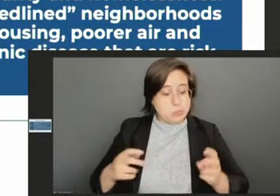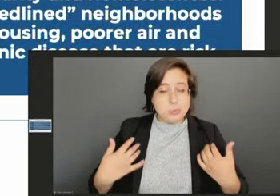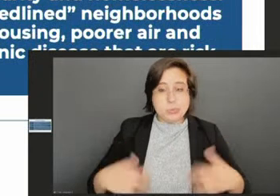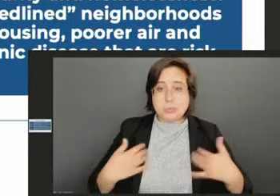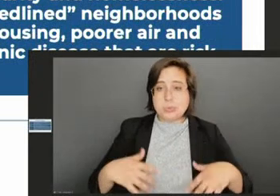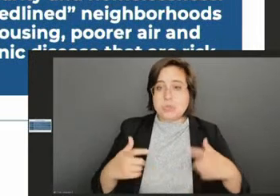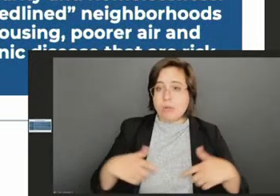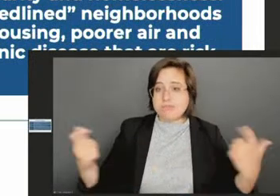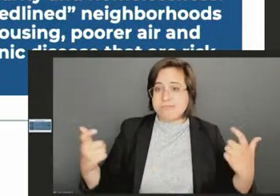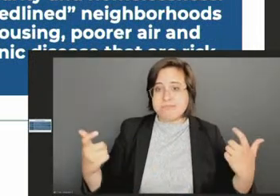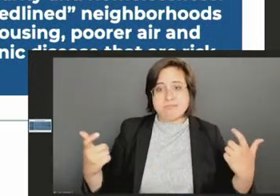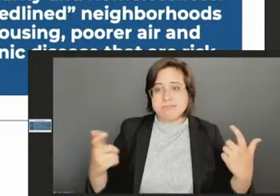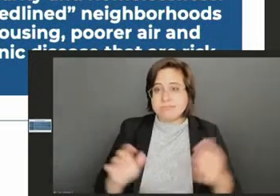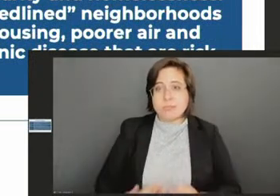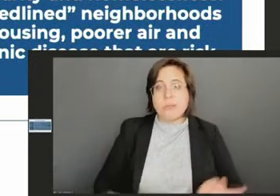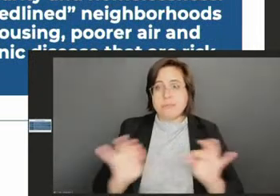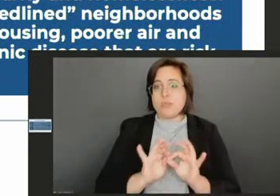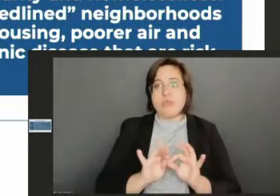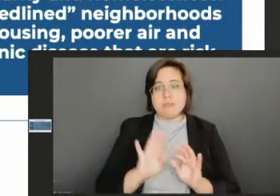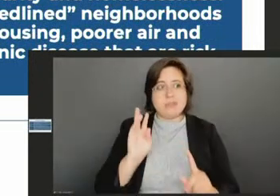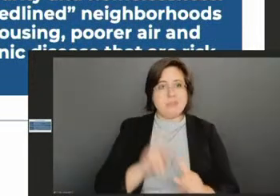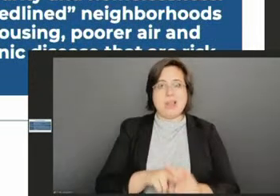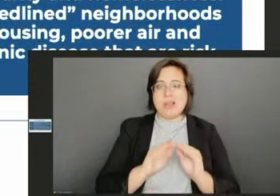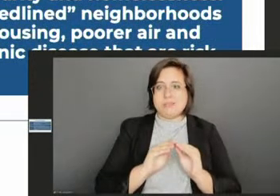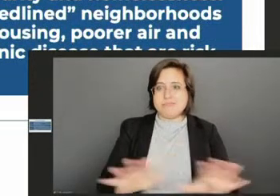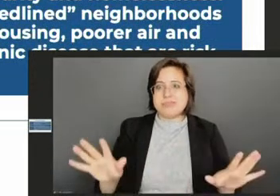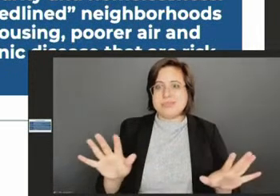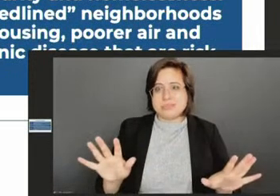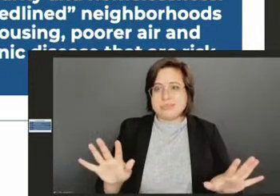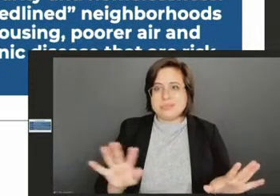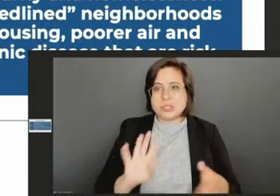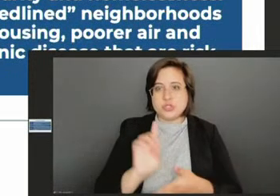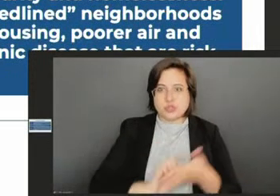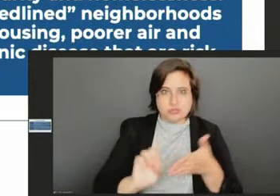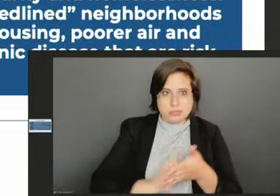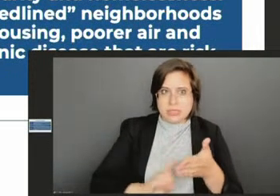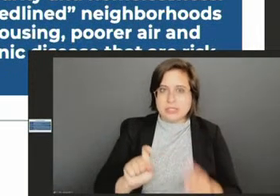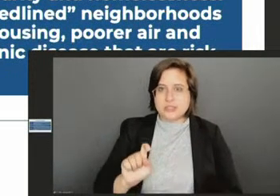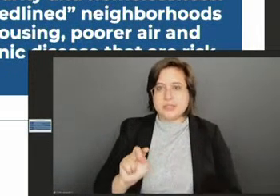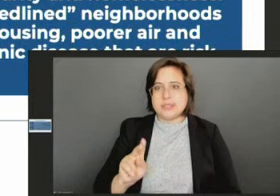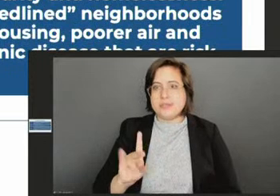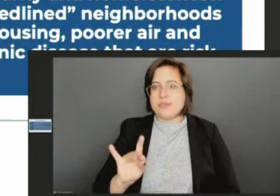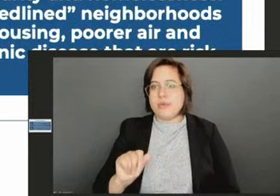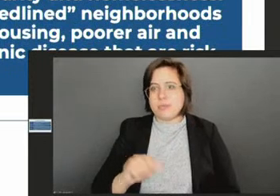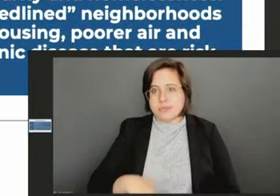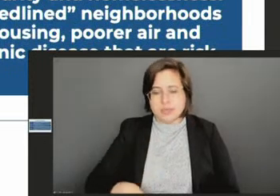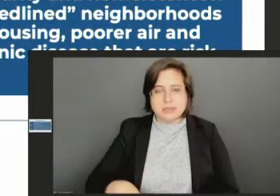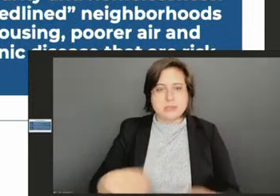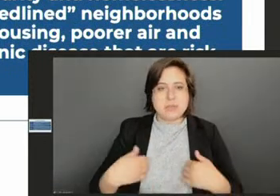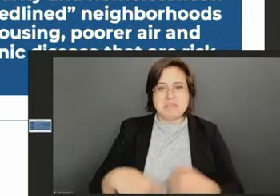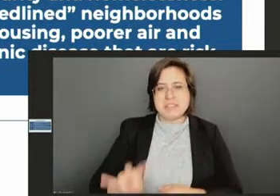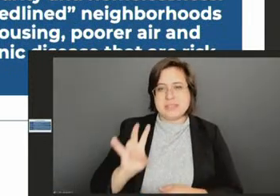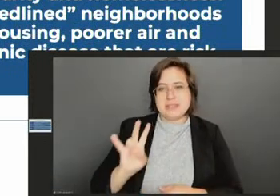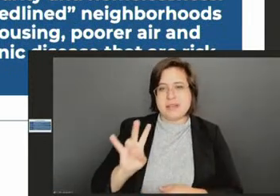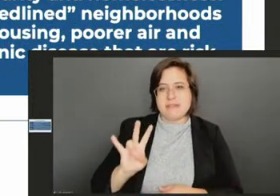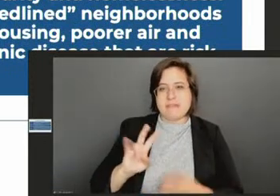and widespread of discrimination and xenophobia. So we have 7 problems